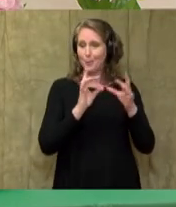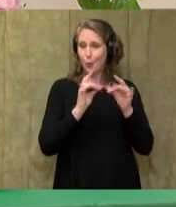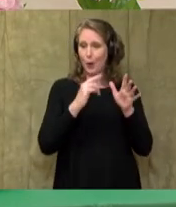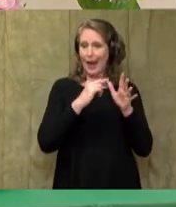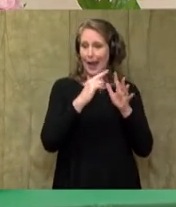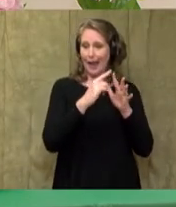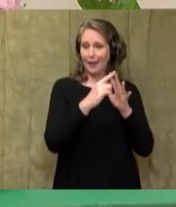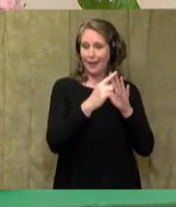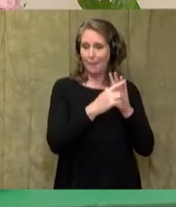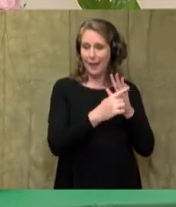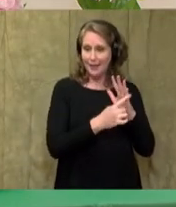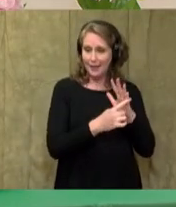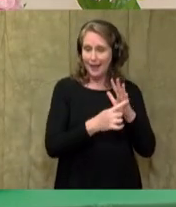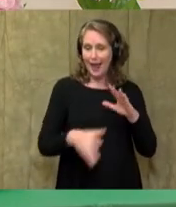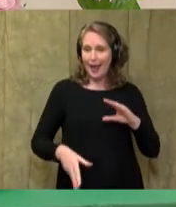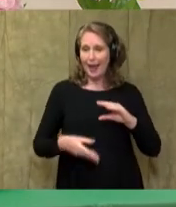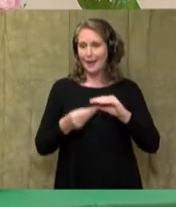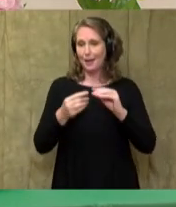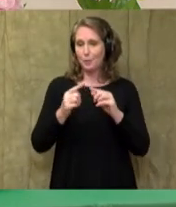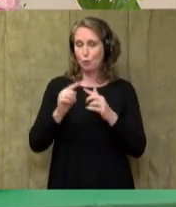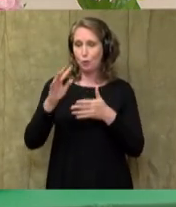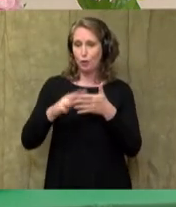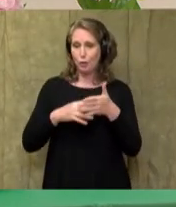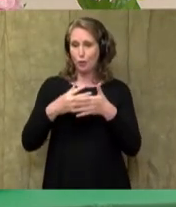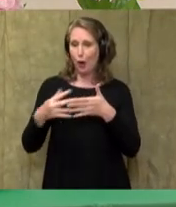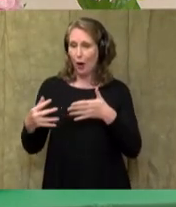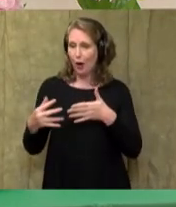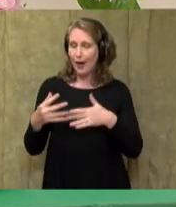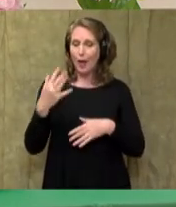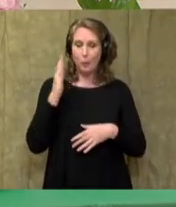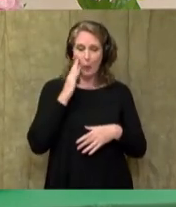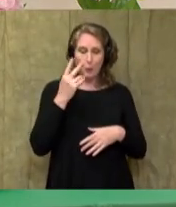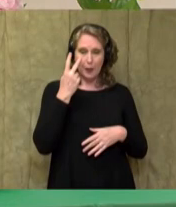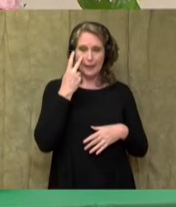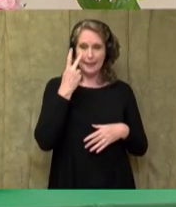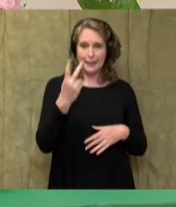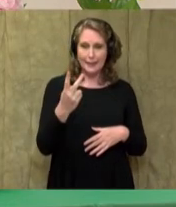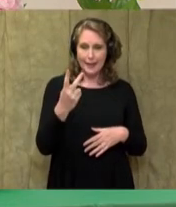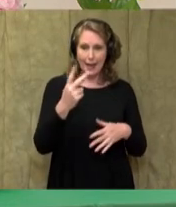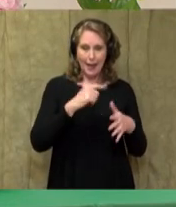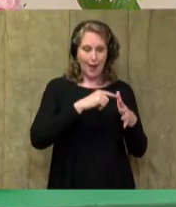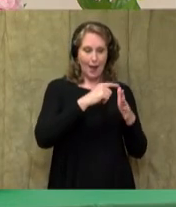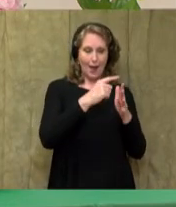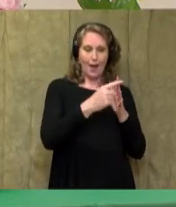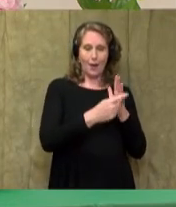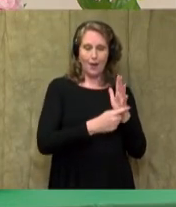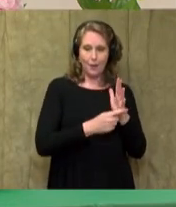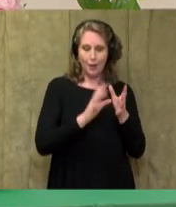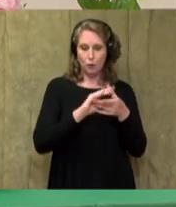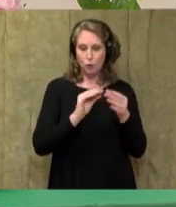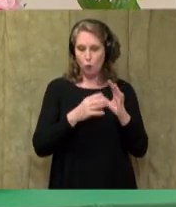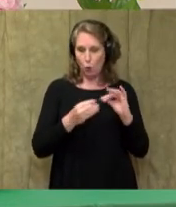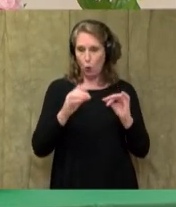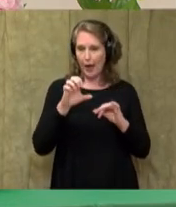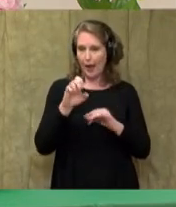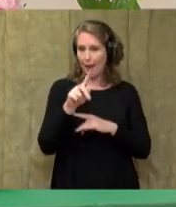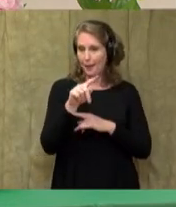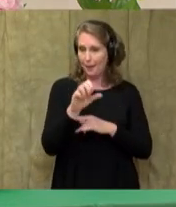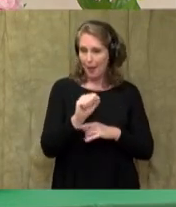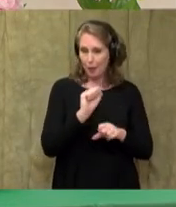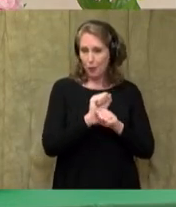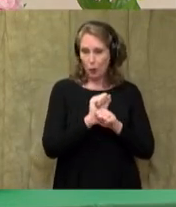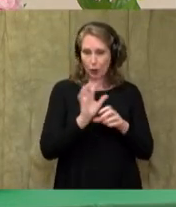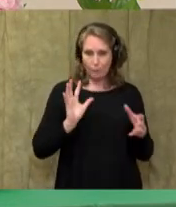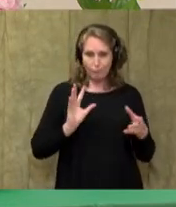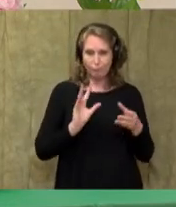elements and adding them to our chart. And we're gonna see how all of these story elements work